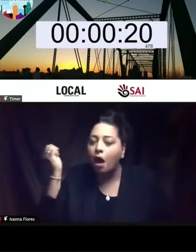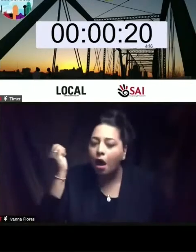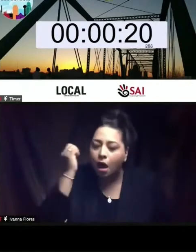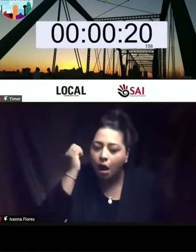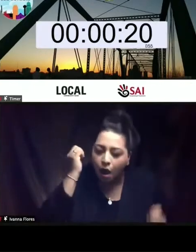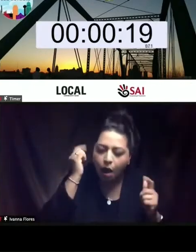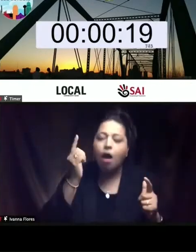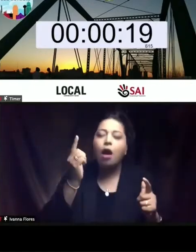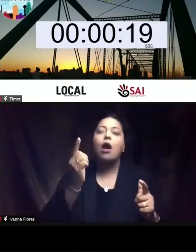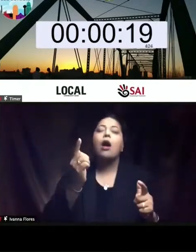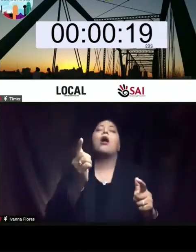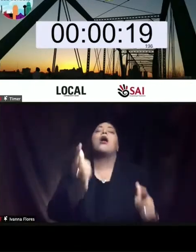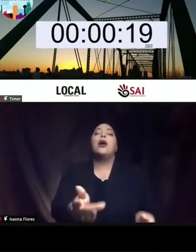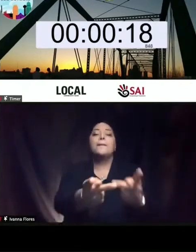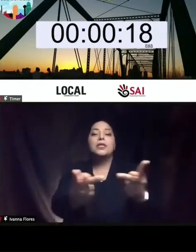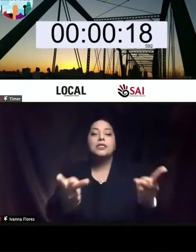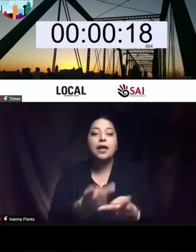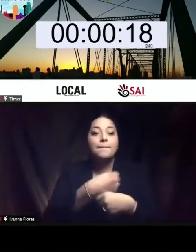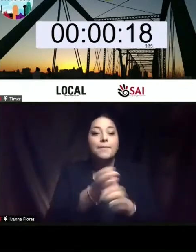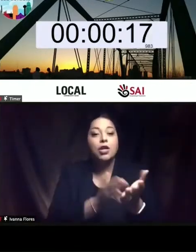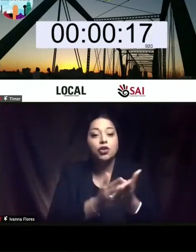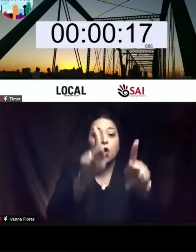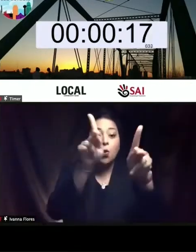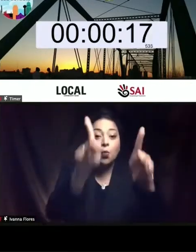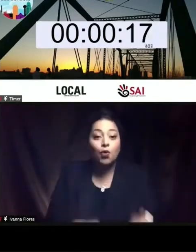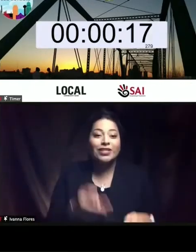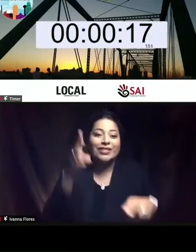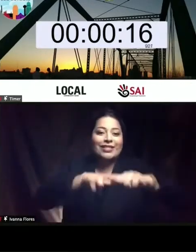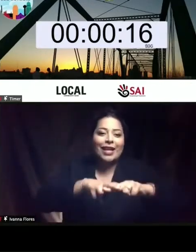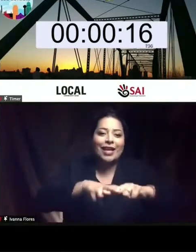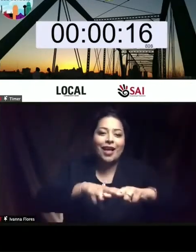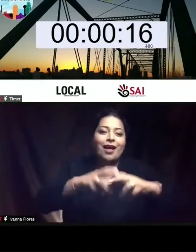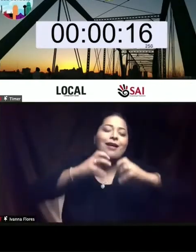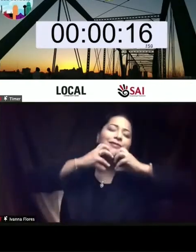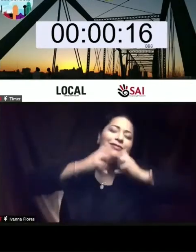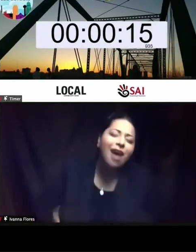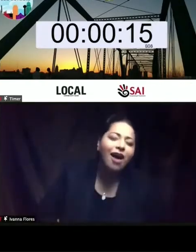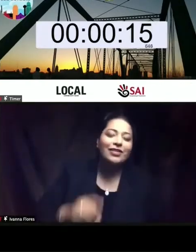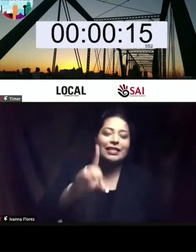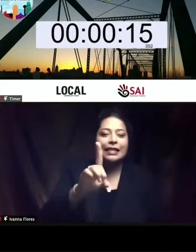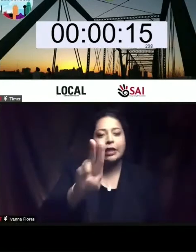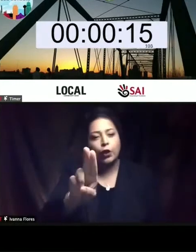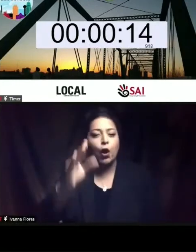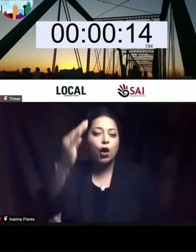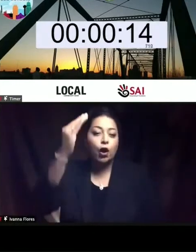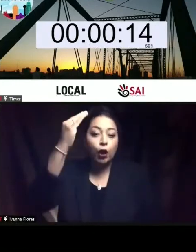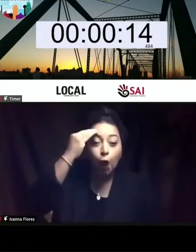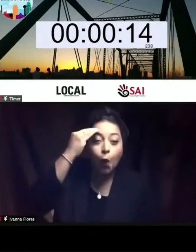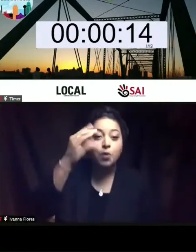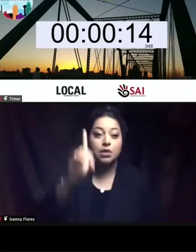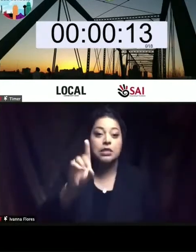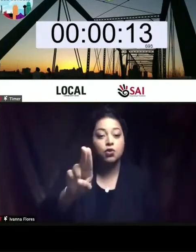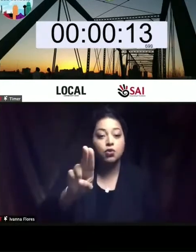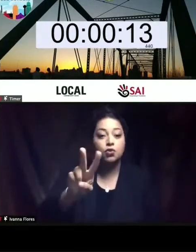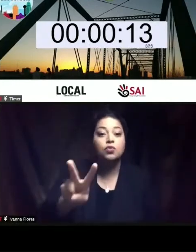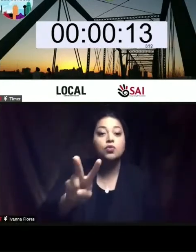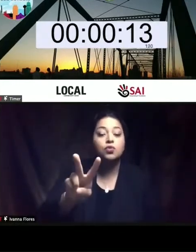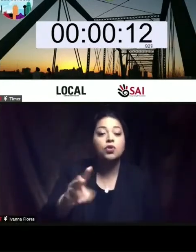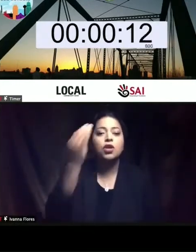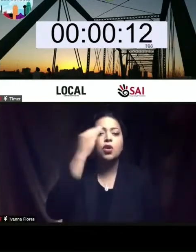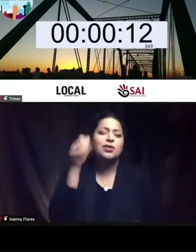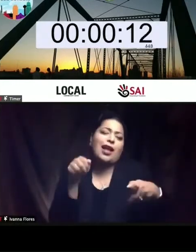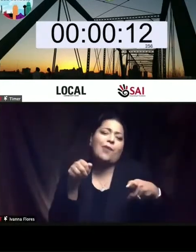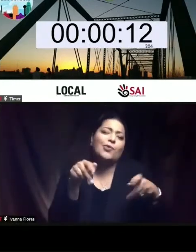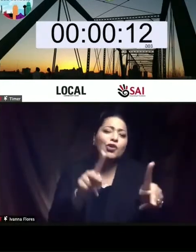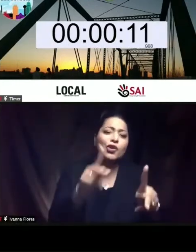make sure that the person sitting there loves District 2, knows District 2, knows the opportunities